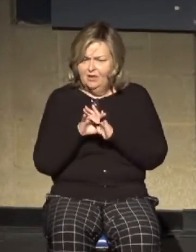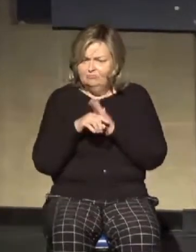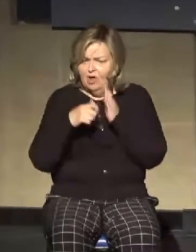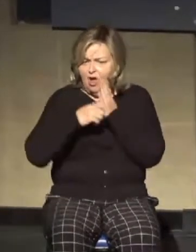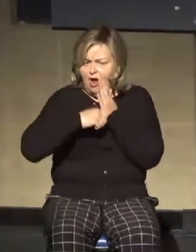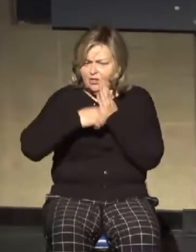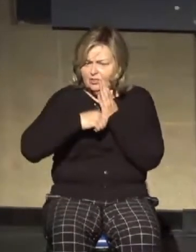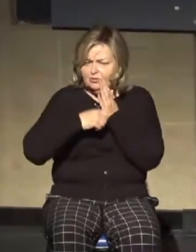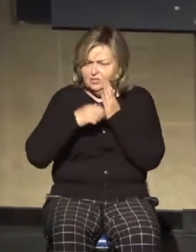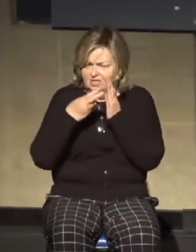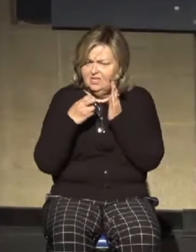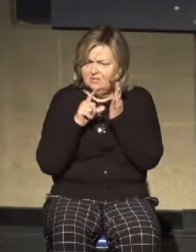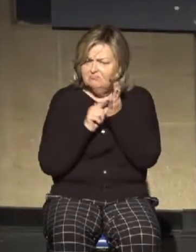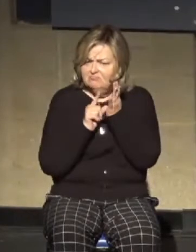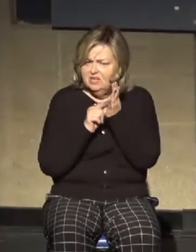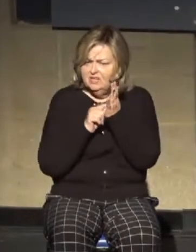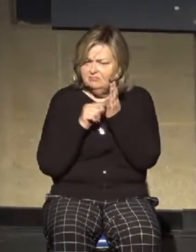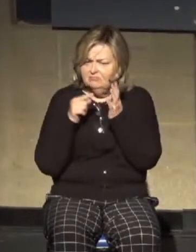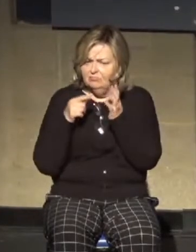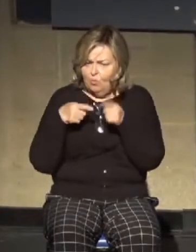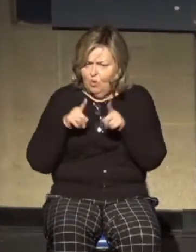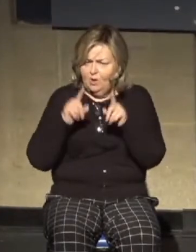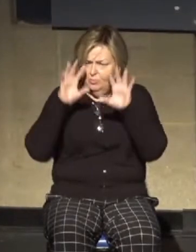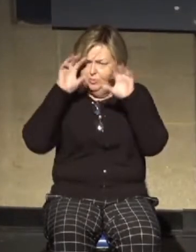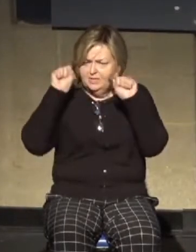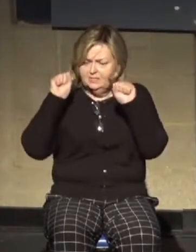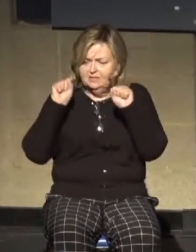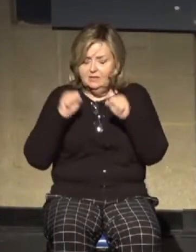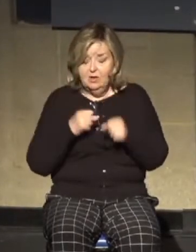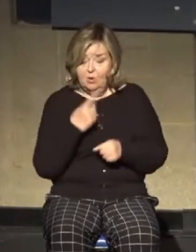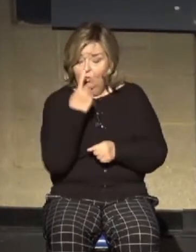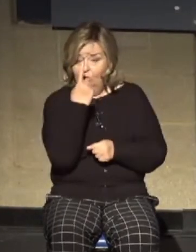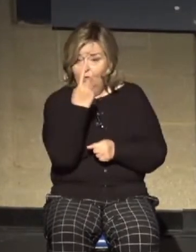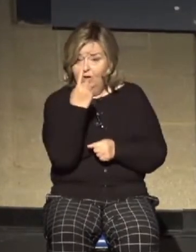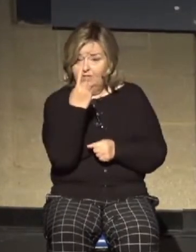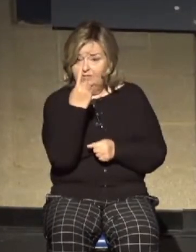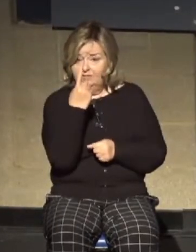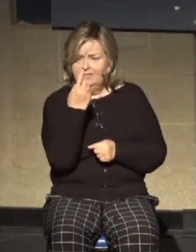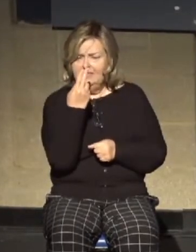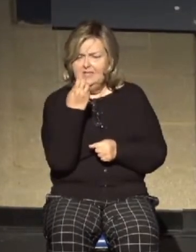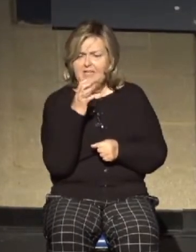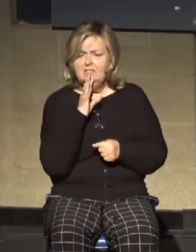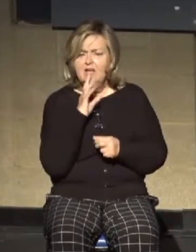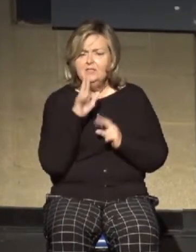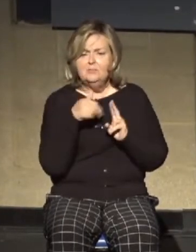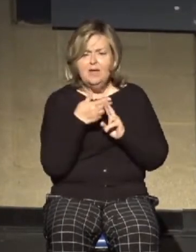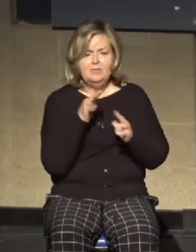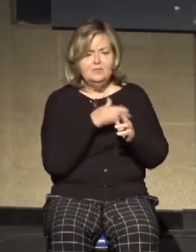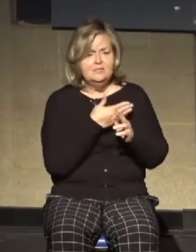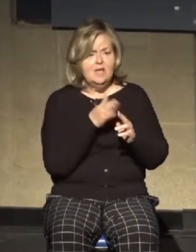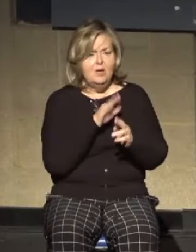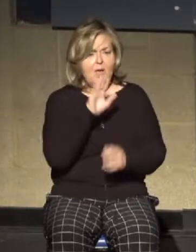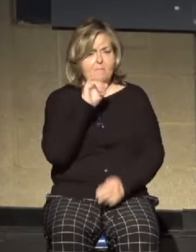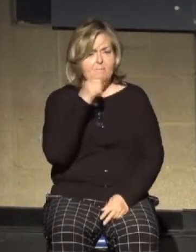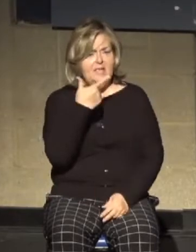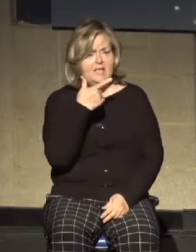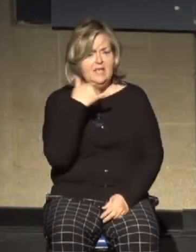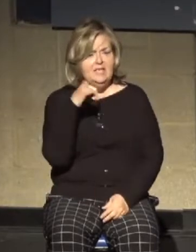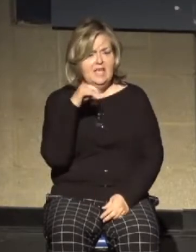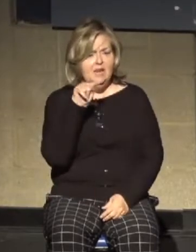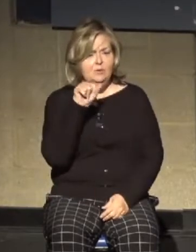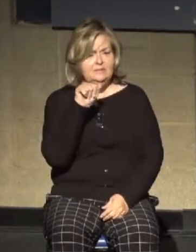published during his time as president. In one of them, he referenced Joni Mitchell's song, Big Yellow Taxi.